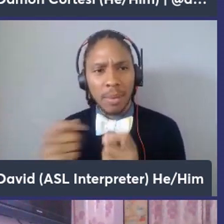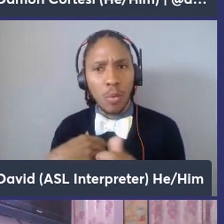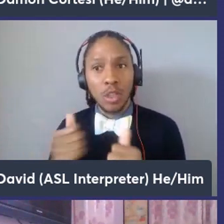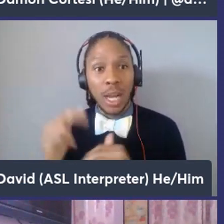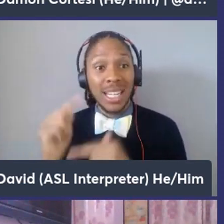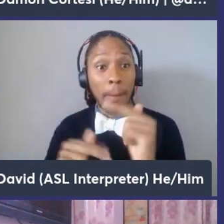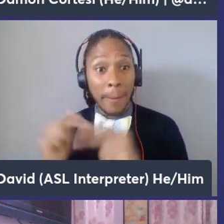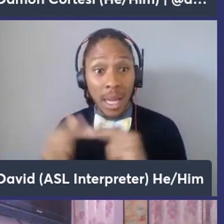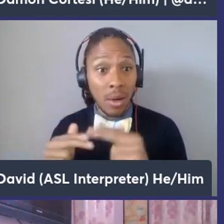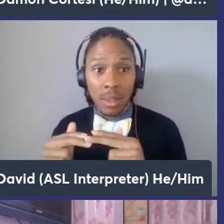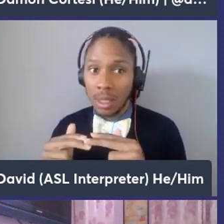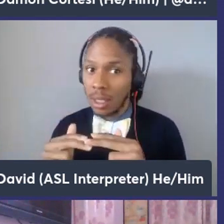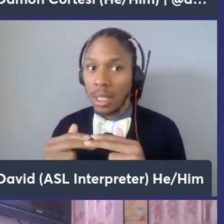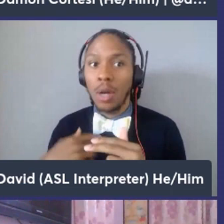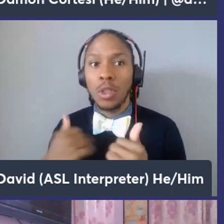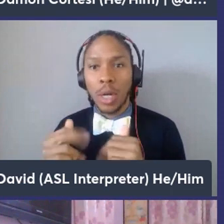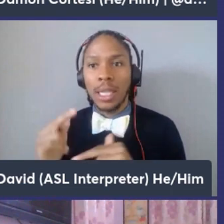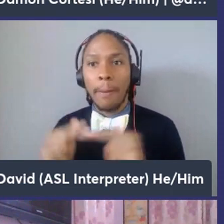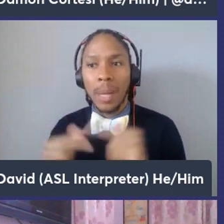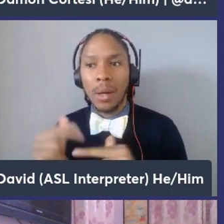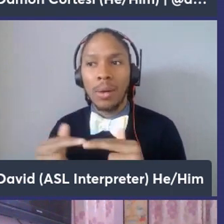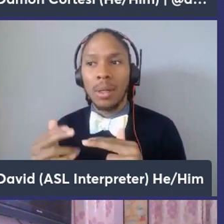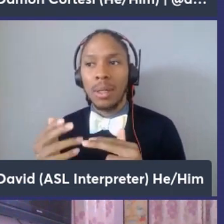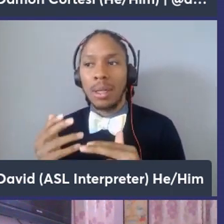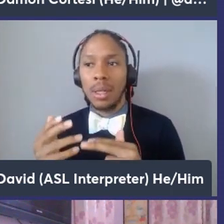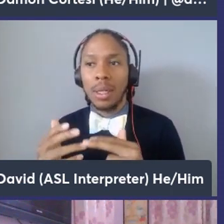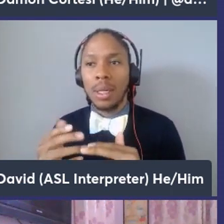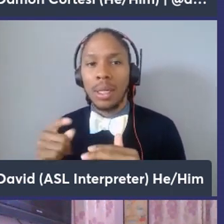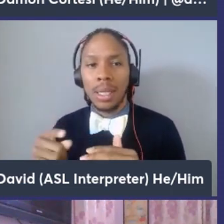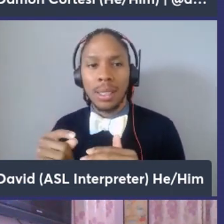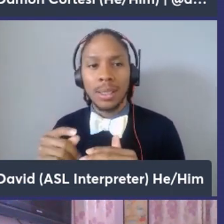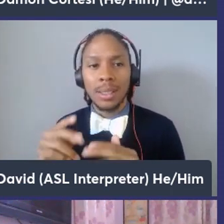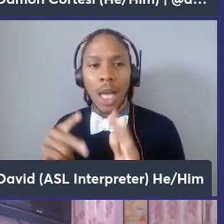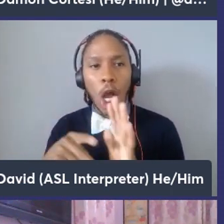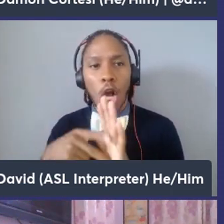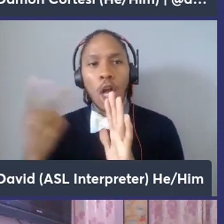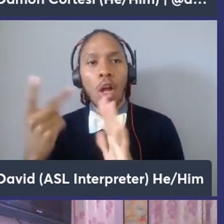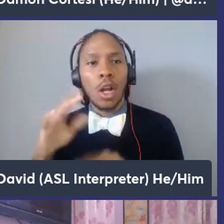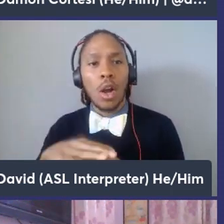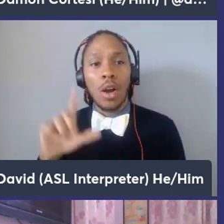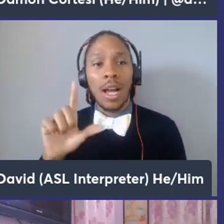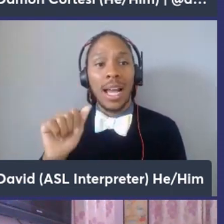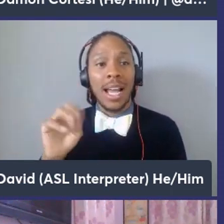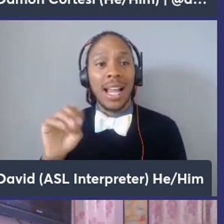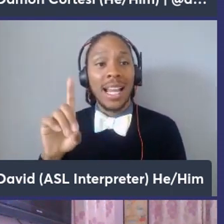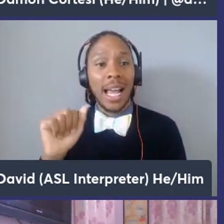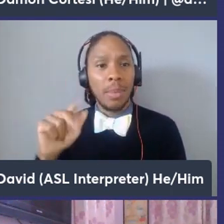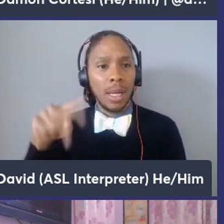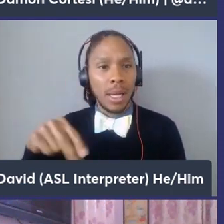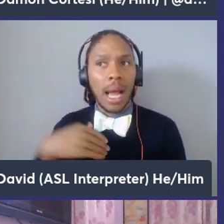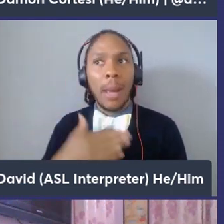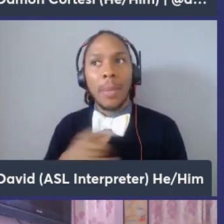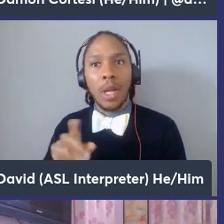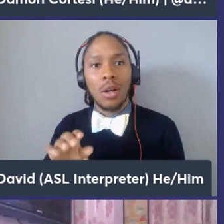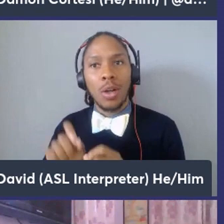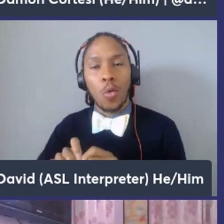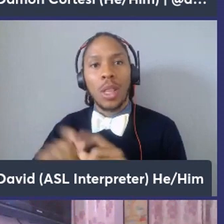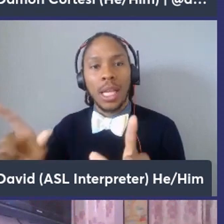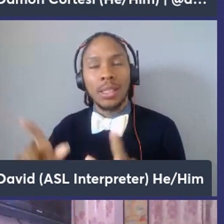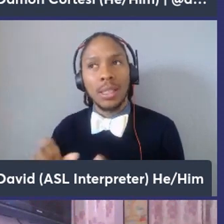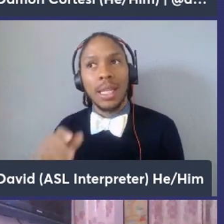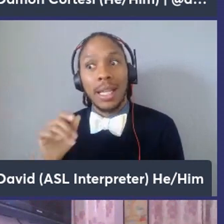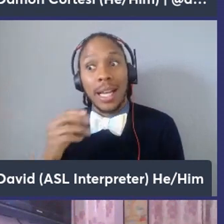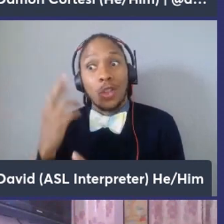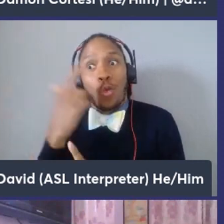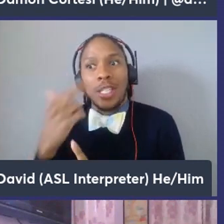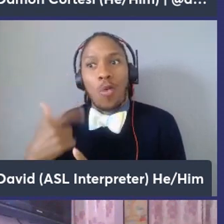We actually tried to build kind of this kind of clone of this on Lambda. So I'm glad that you guys are releasing this because there's clearly a reason to